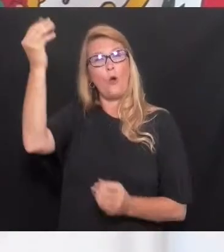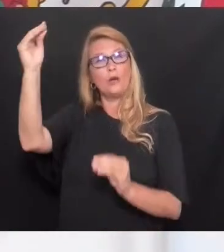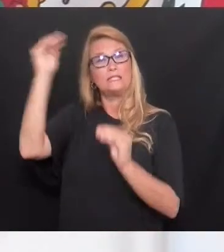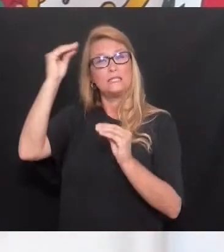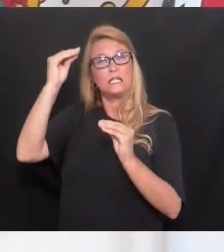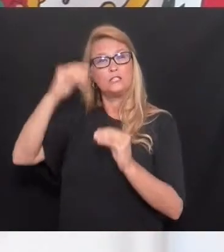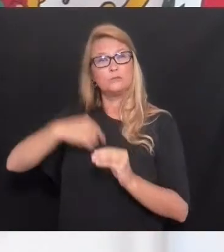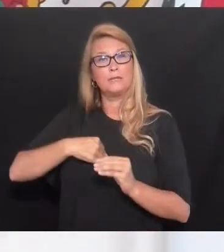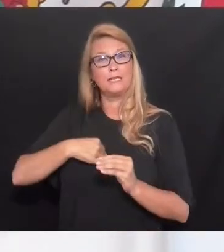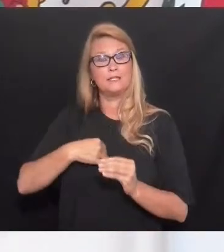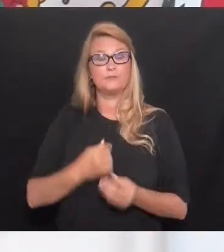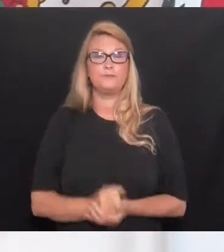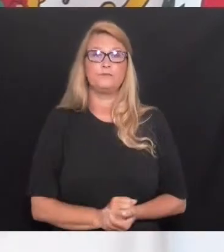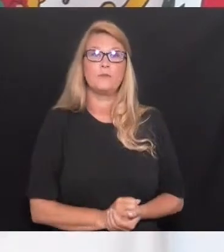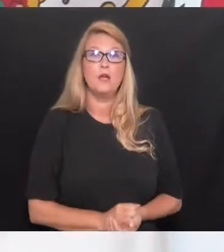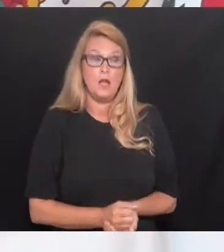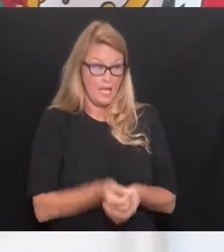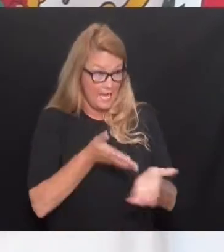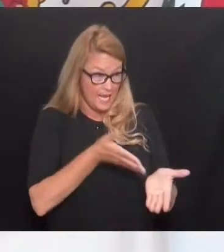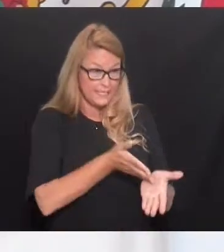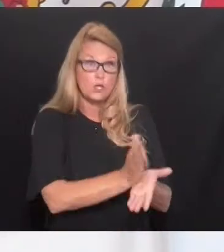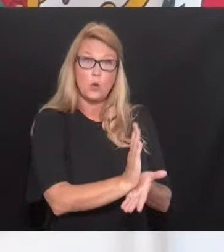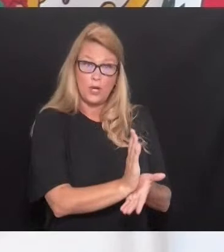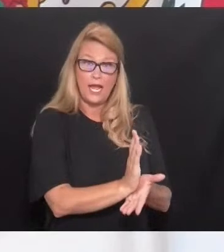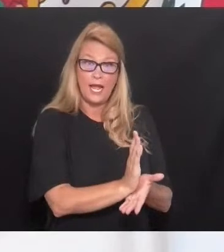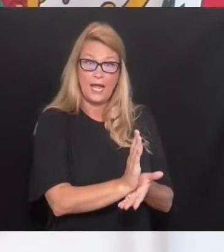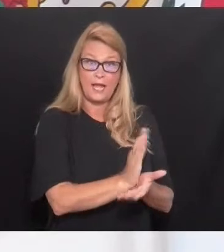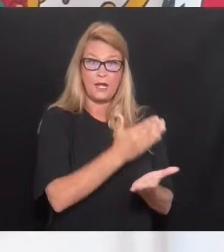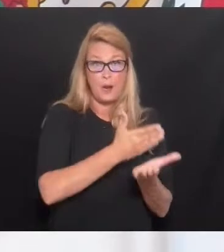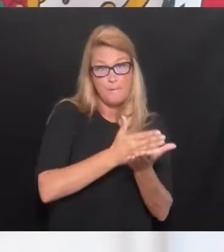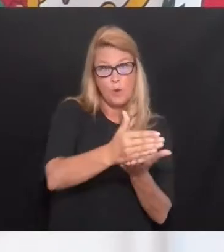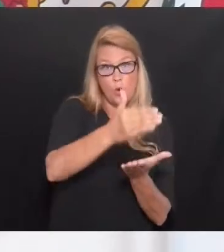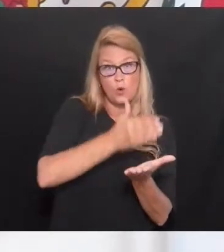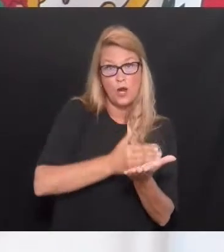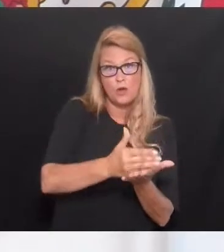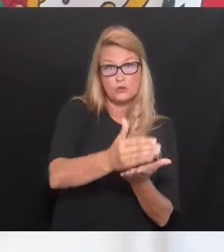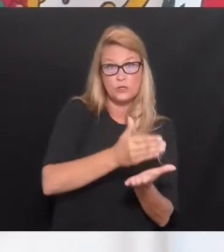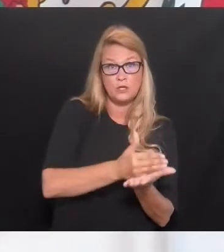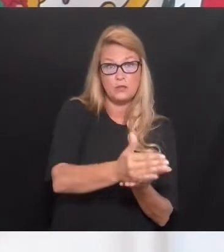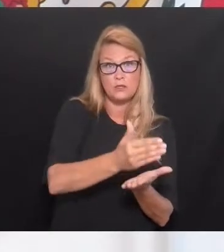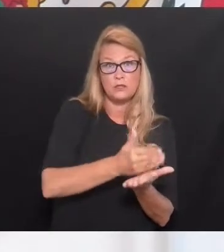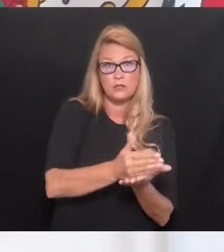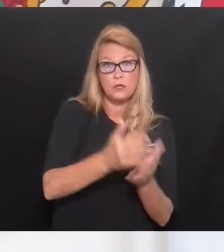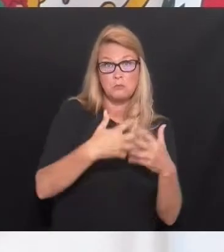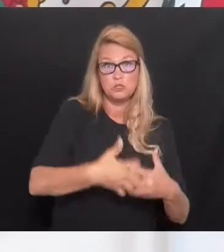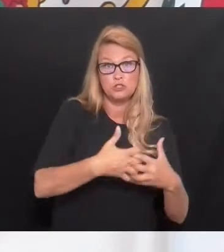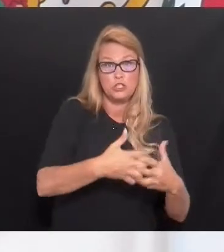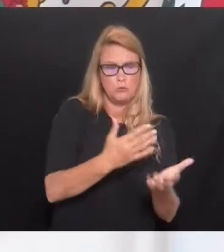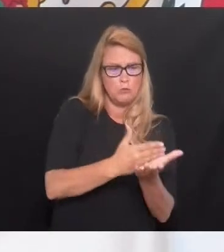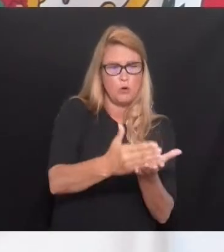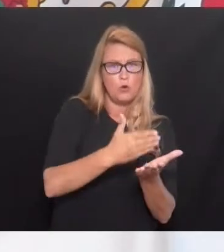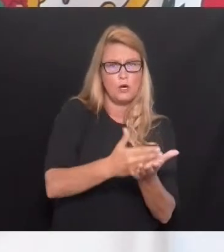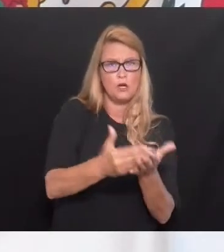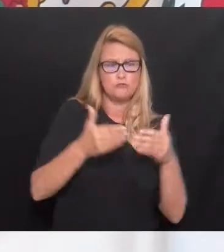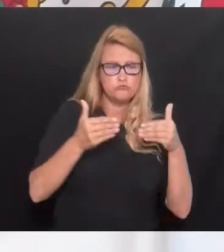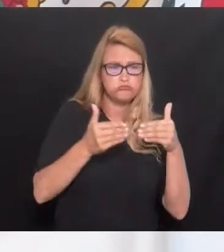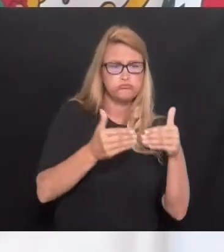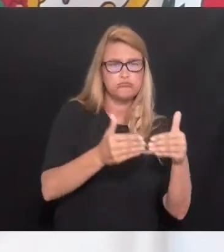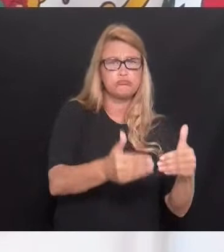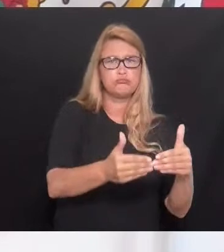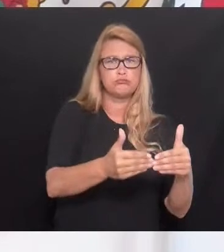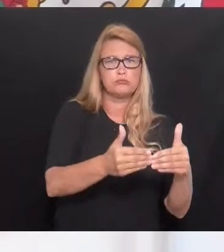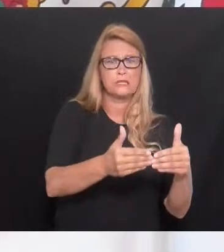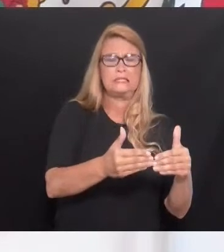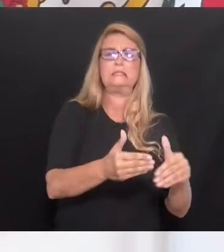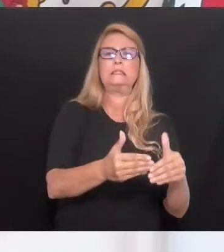it's okay to be running a bulldozer and trying to be productive and everything and happen to be in a wet area and get the